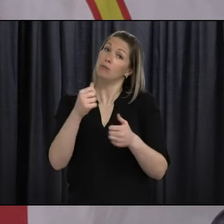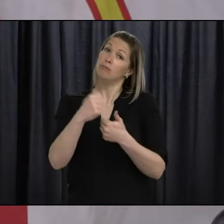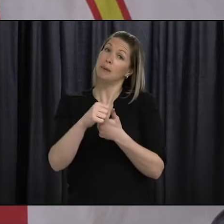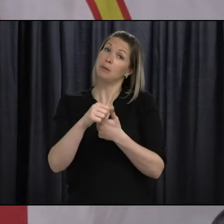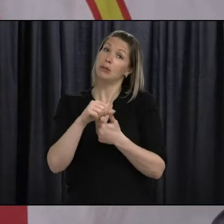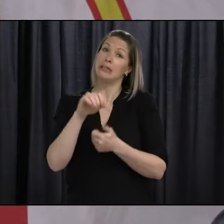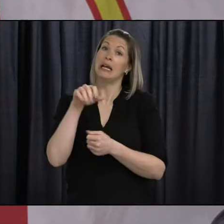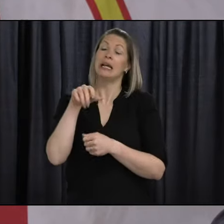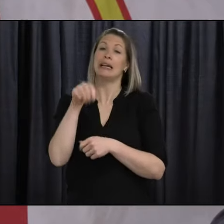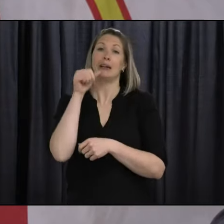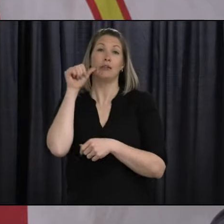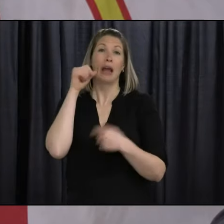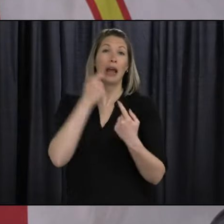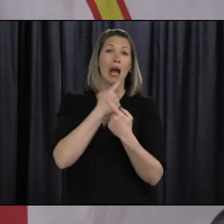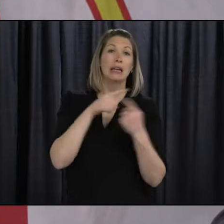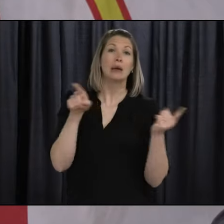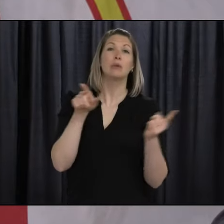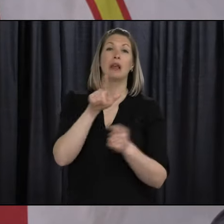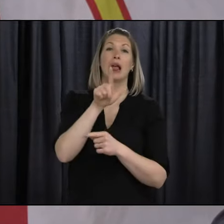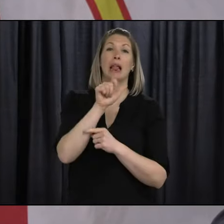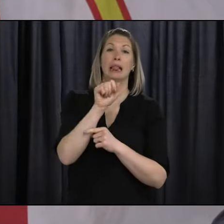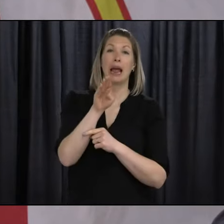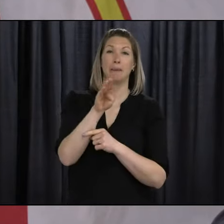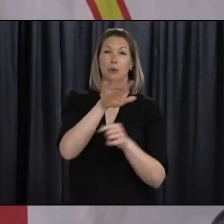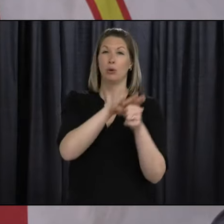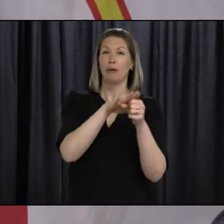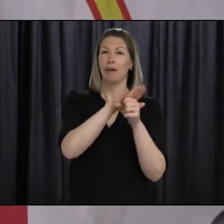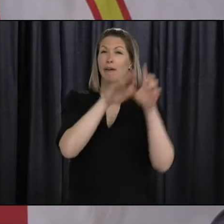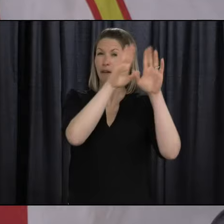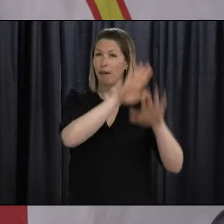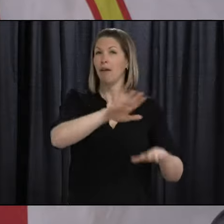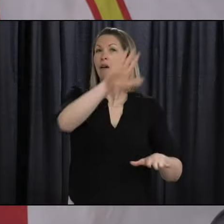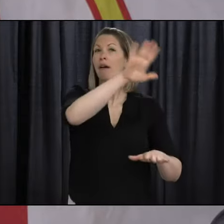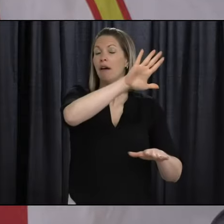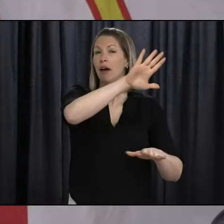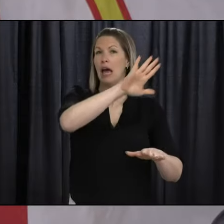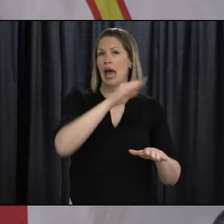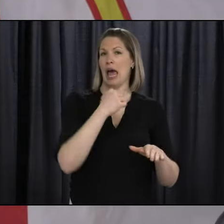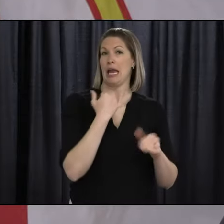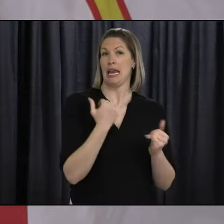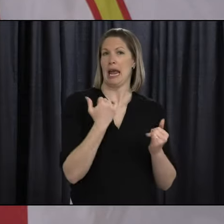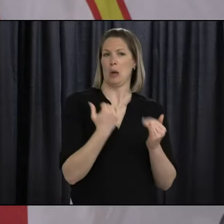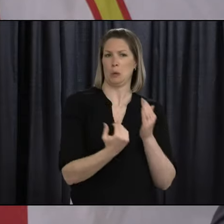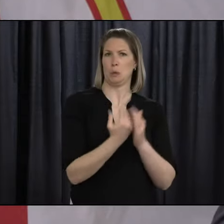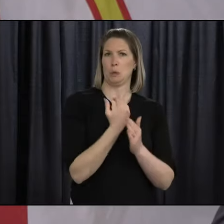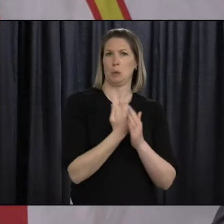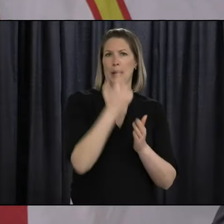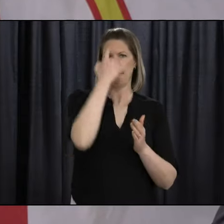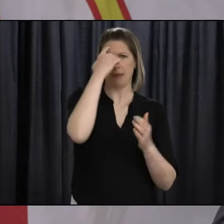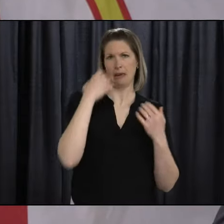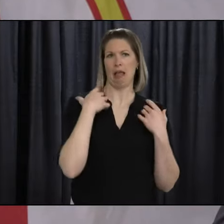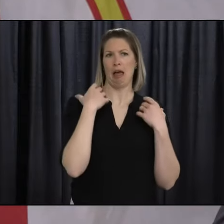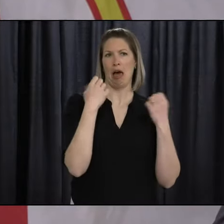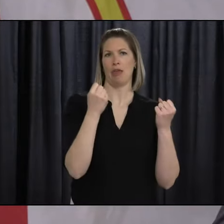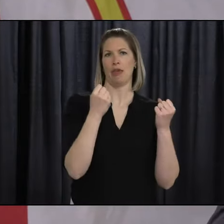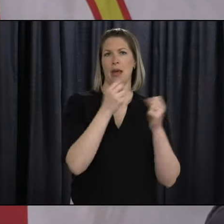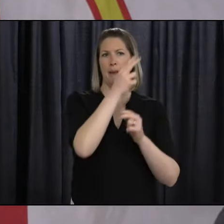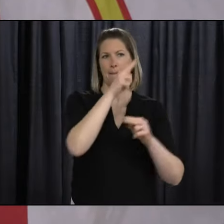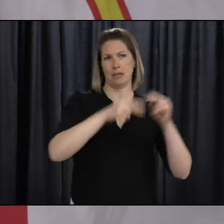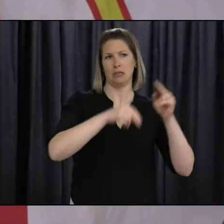6-bed mental health unit that is being co-designed with Indigenous groups and those in Labrador, and construction will soon